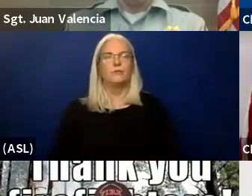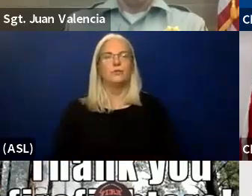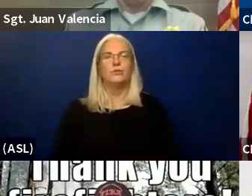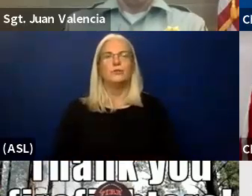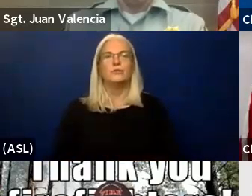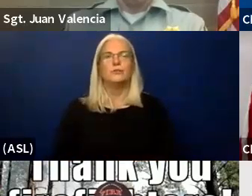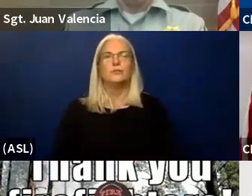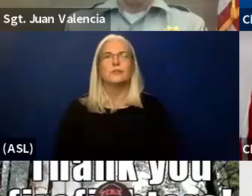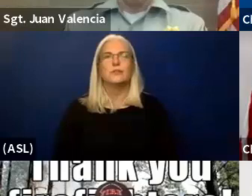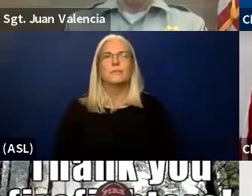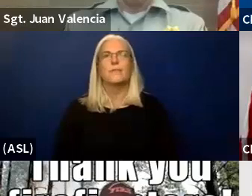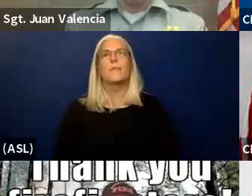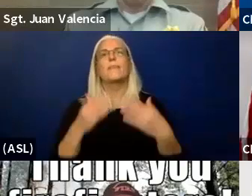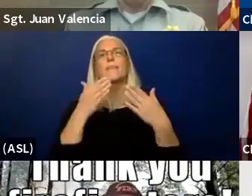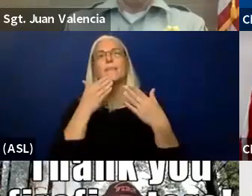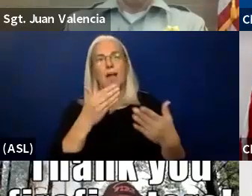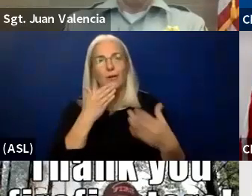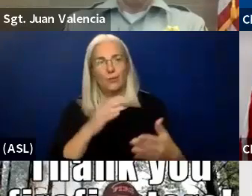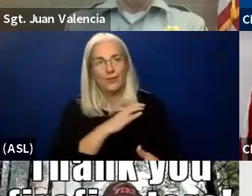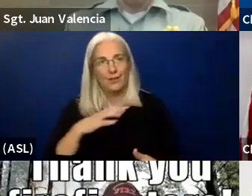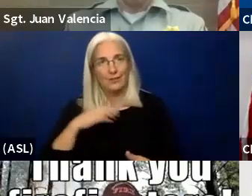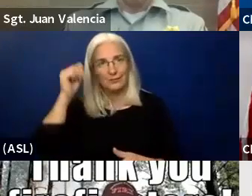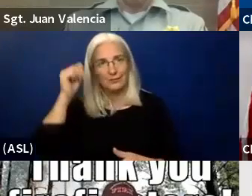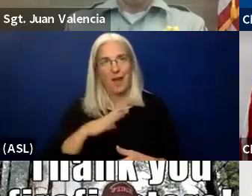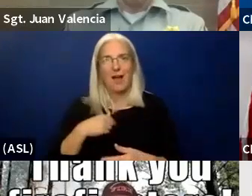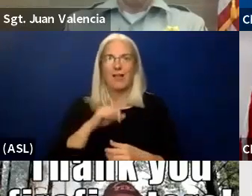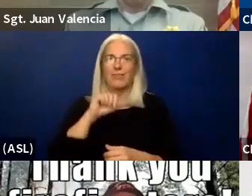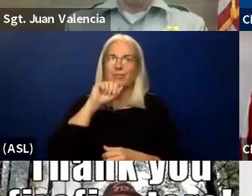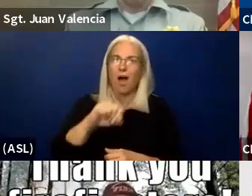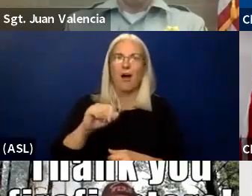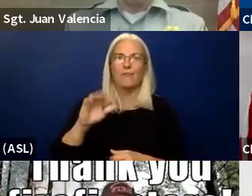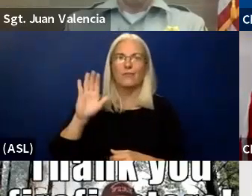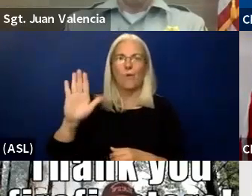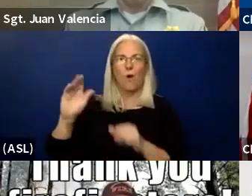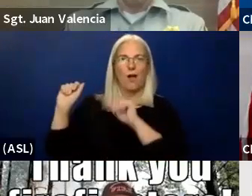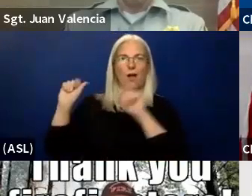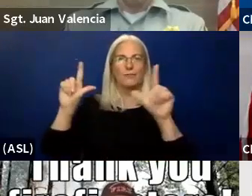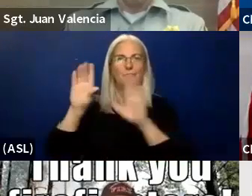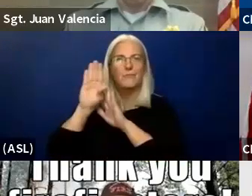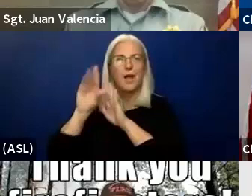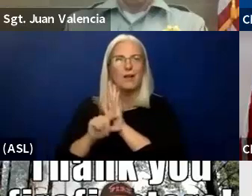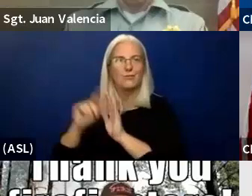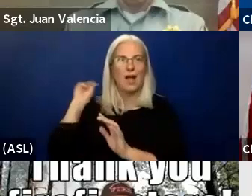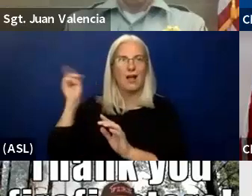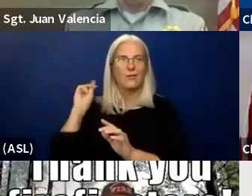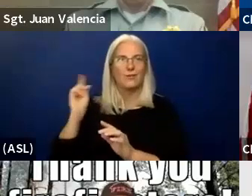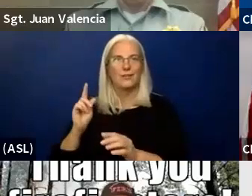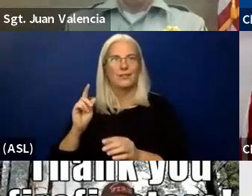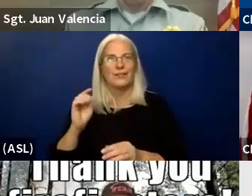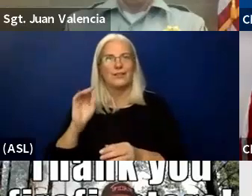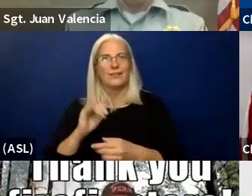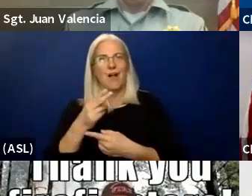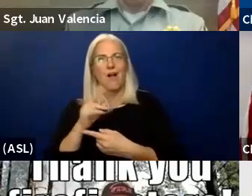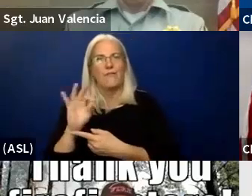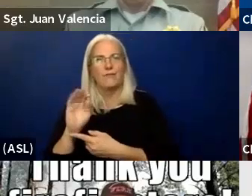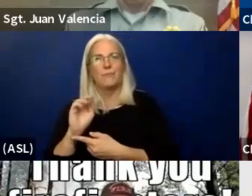background, Congressman Huffman. You express the sentiments for all of us. And absolutely, I want to say thank